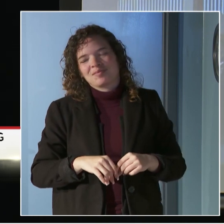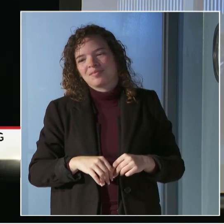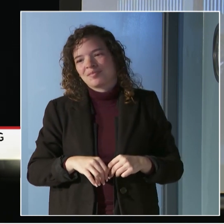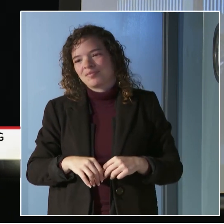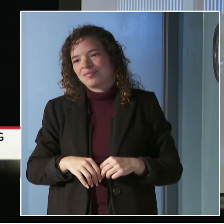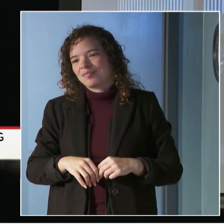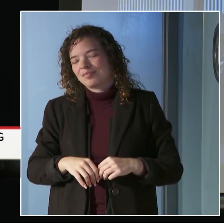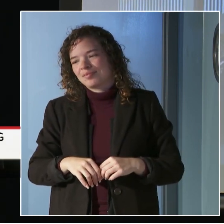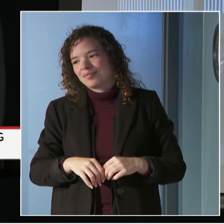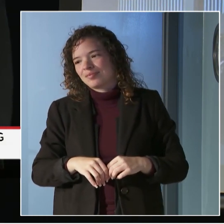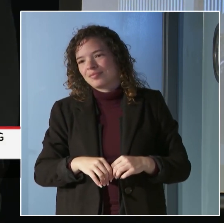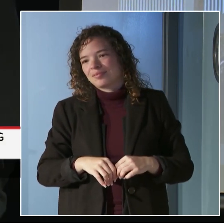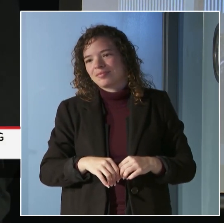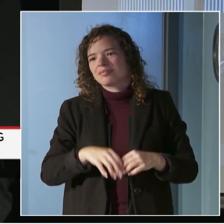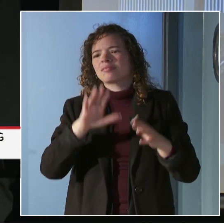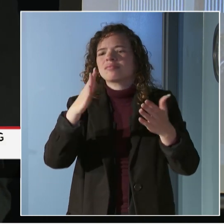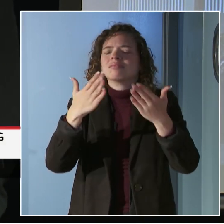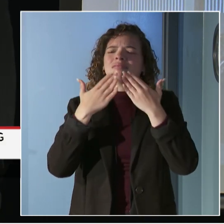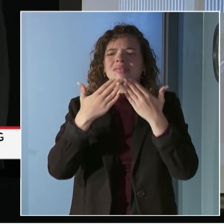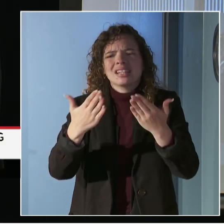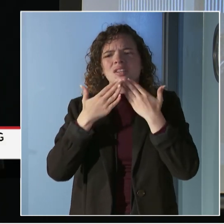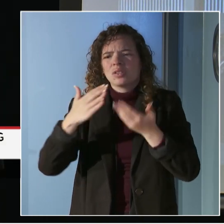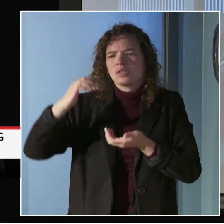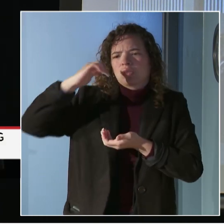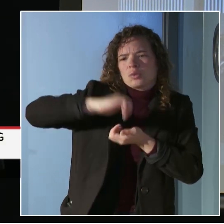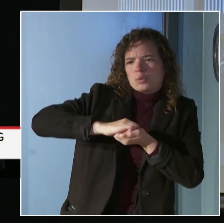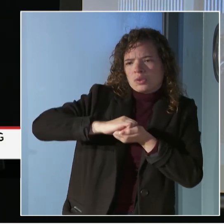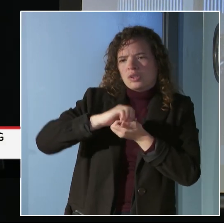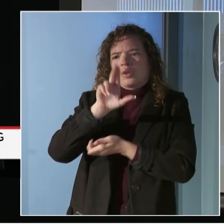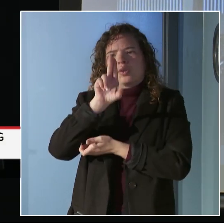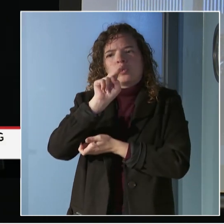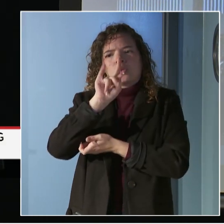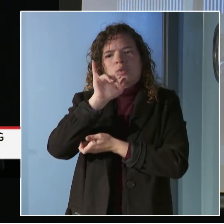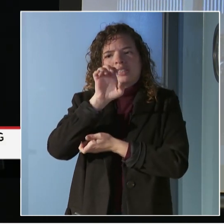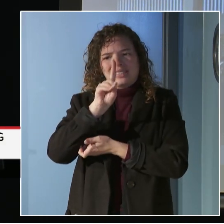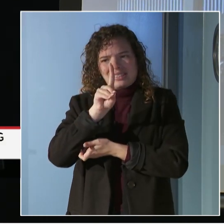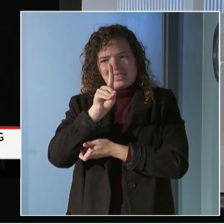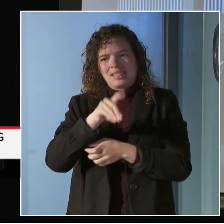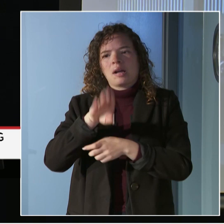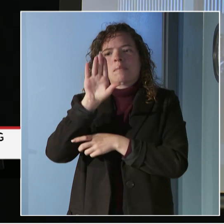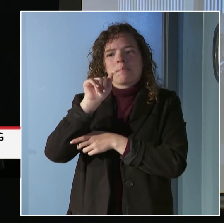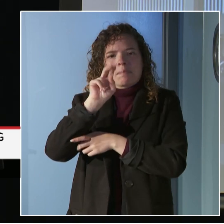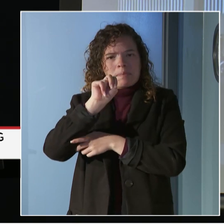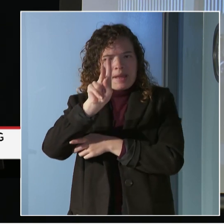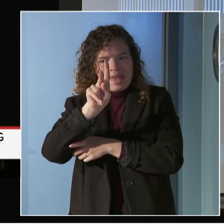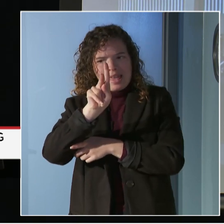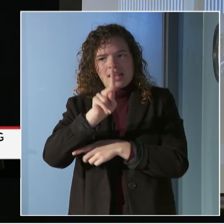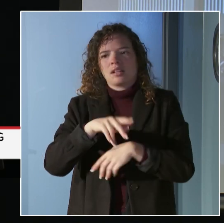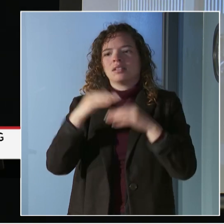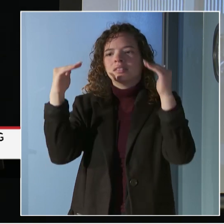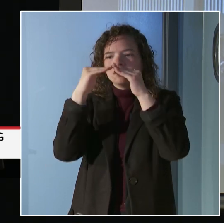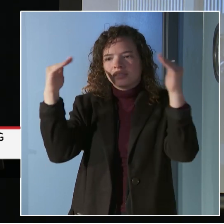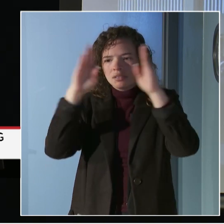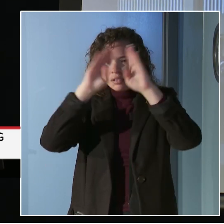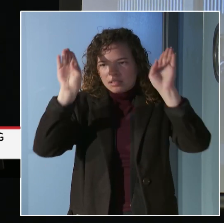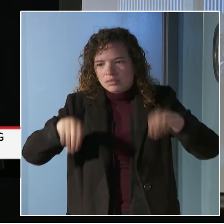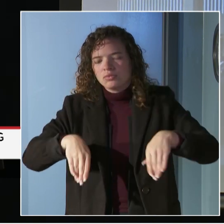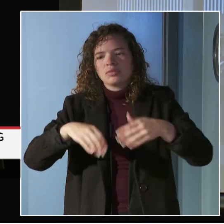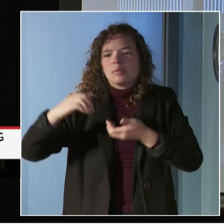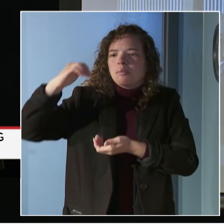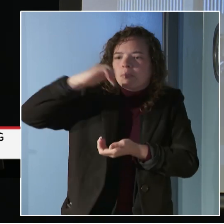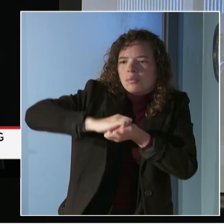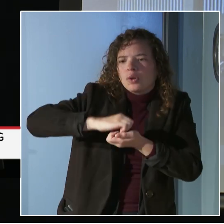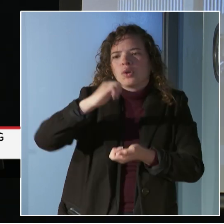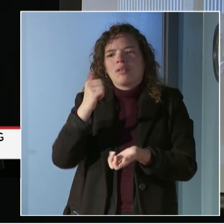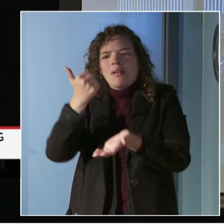I want to thank our partners at United Bank and LISC, and of course Justice Housing Partners for helping with that acquisition.